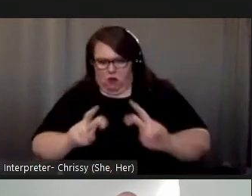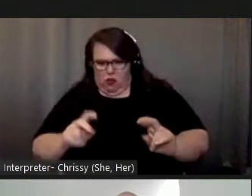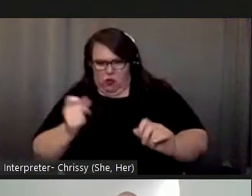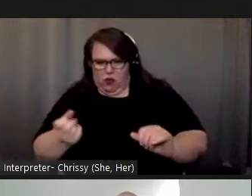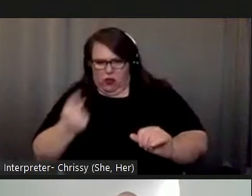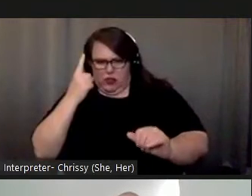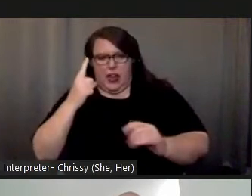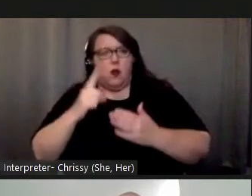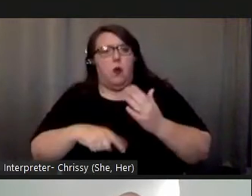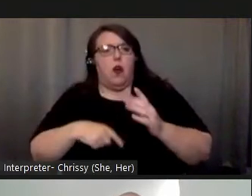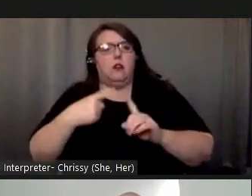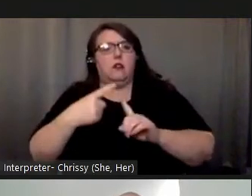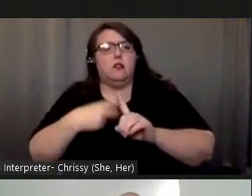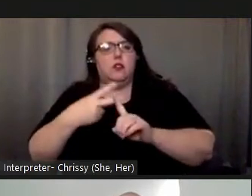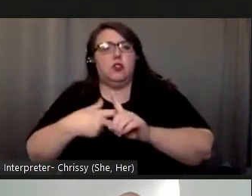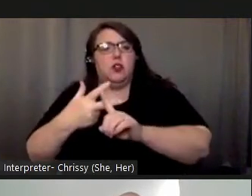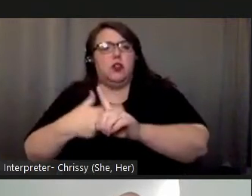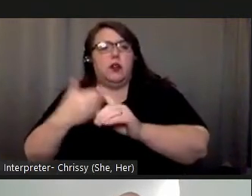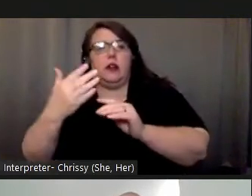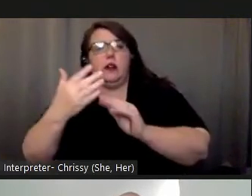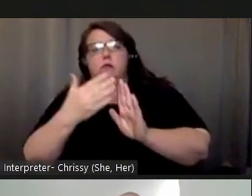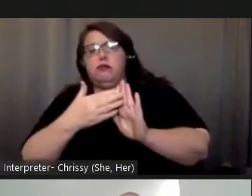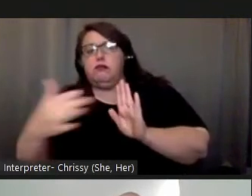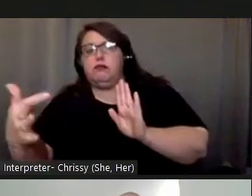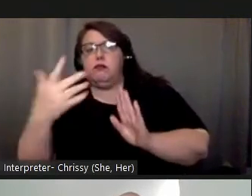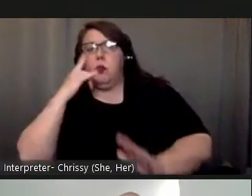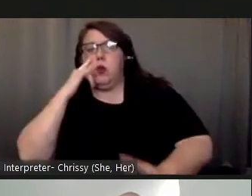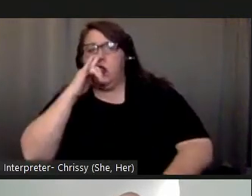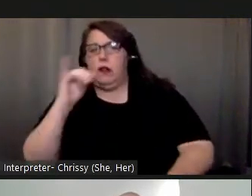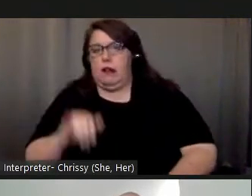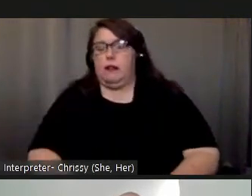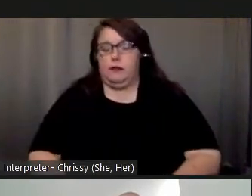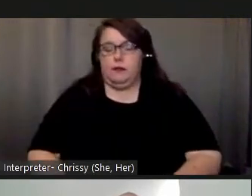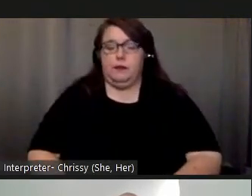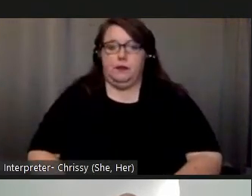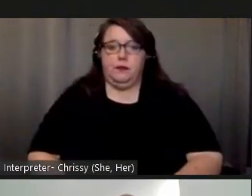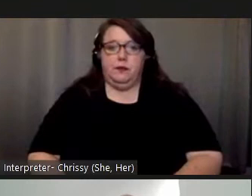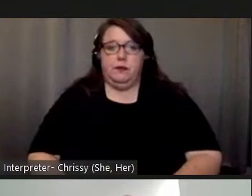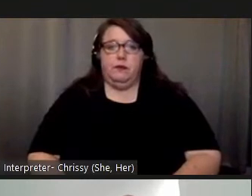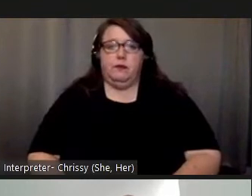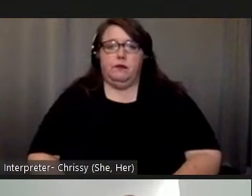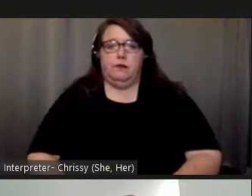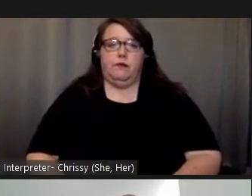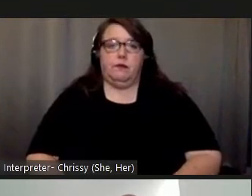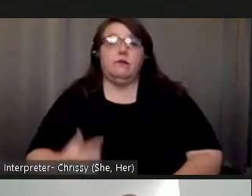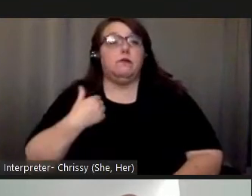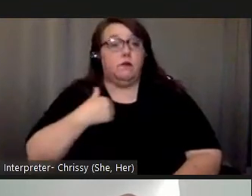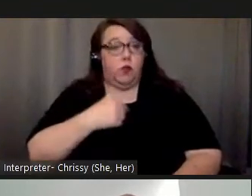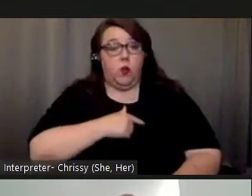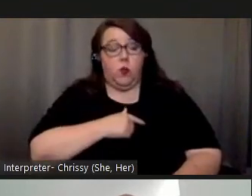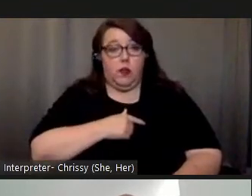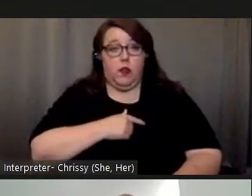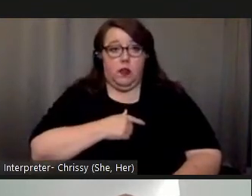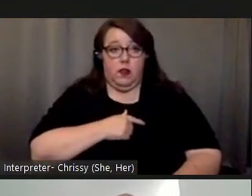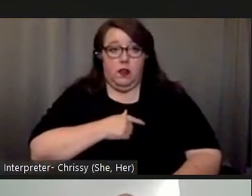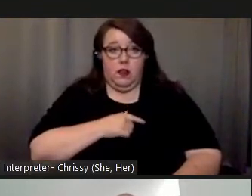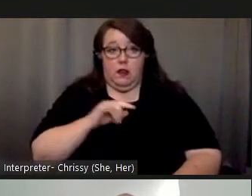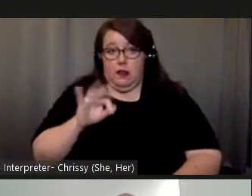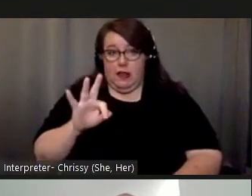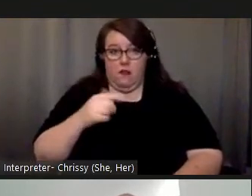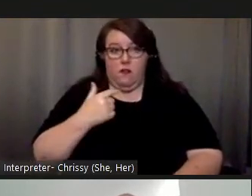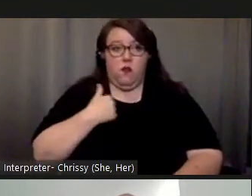of months in the state could potentially look like. We certainly do see, if we